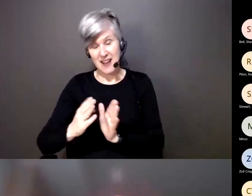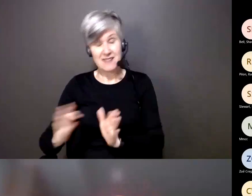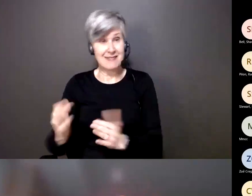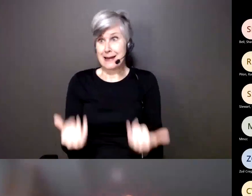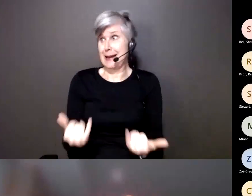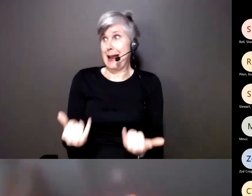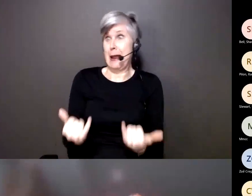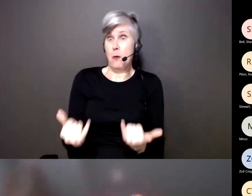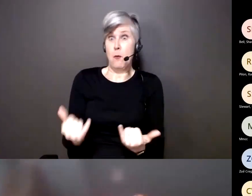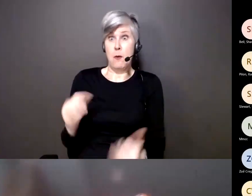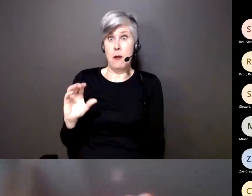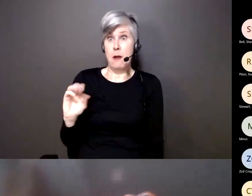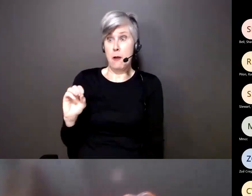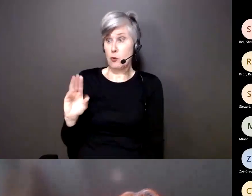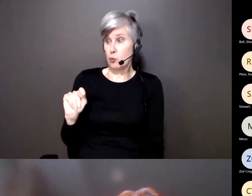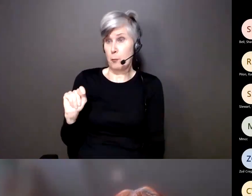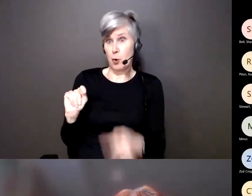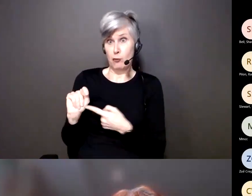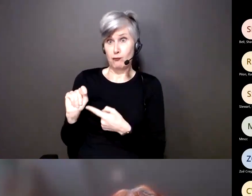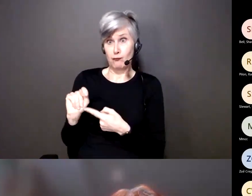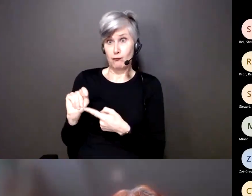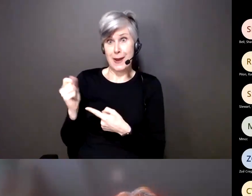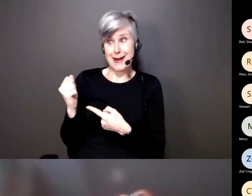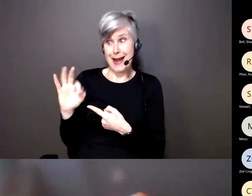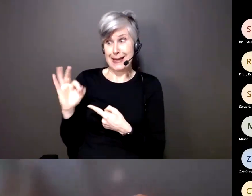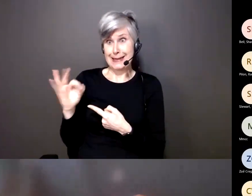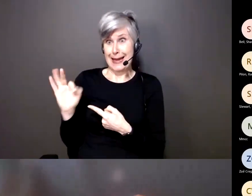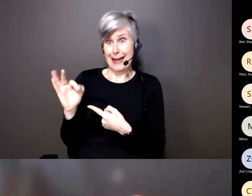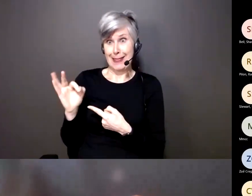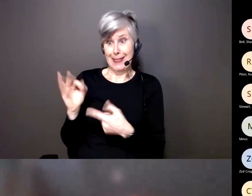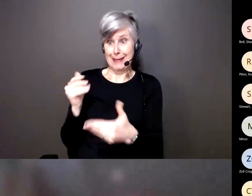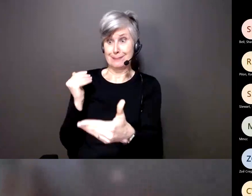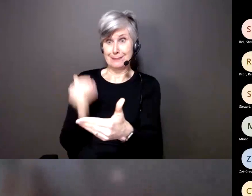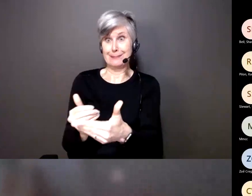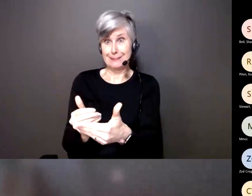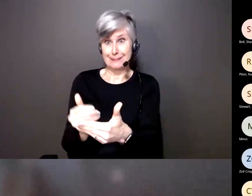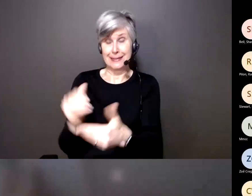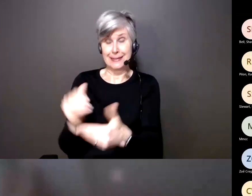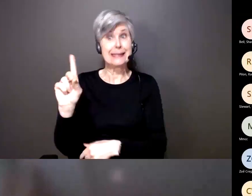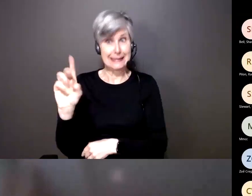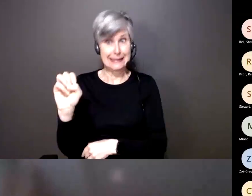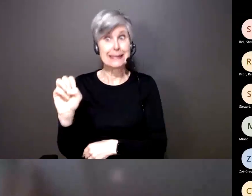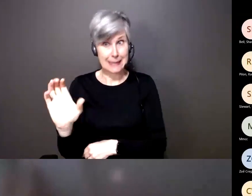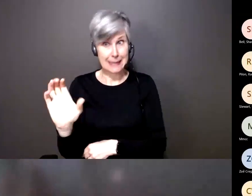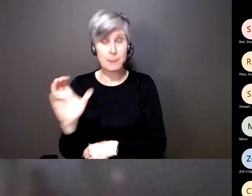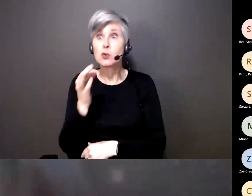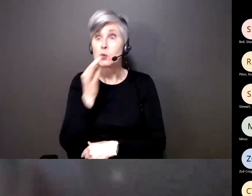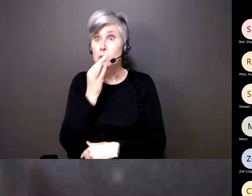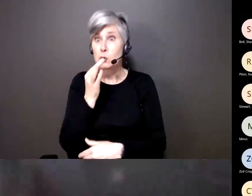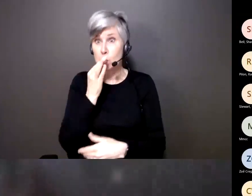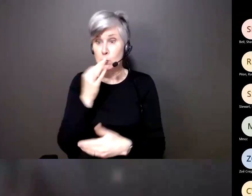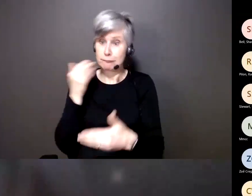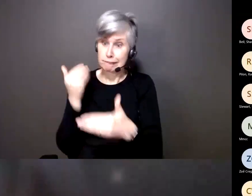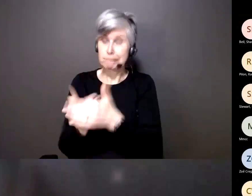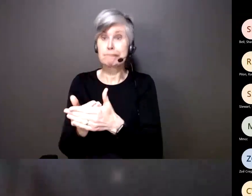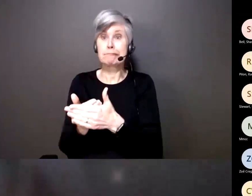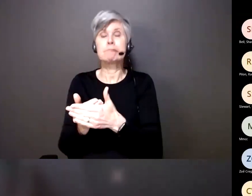The clock is ticking, and by December 2022, we should see those accessibility